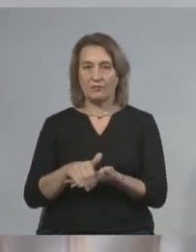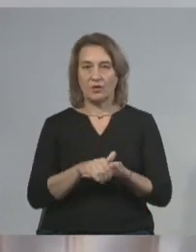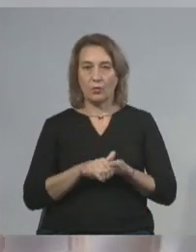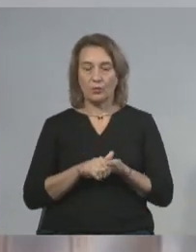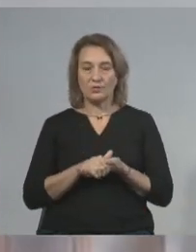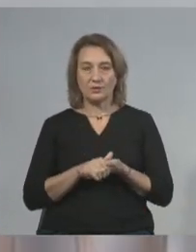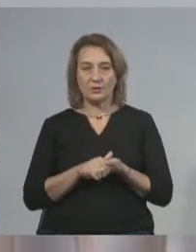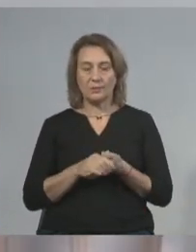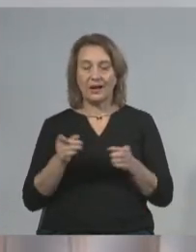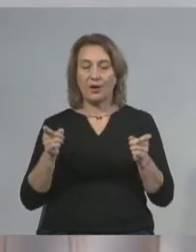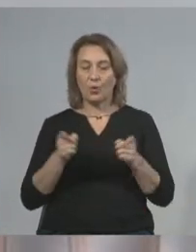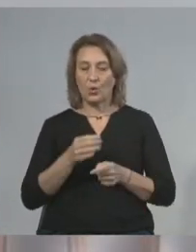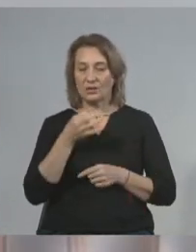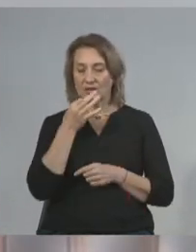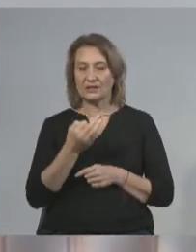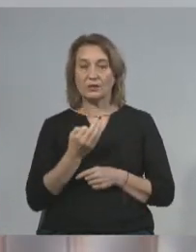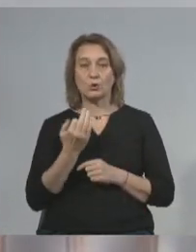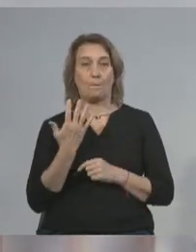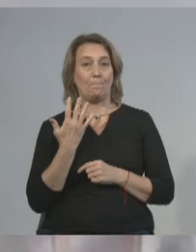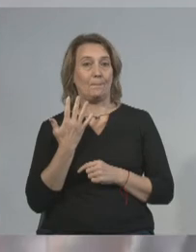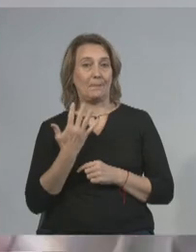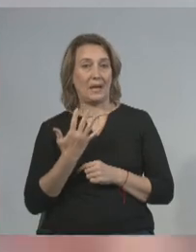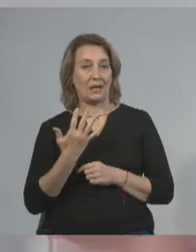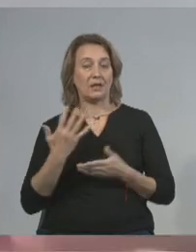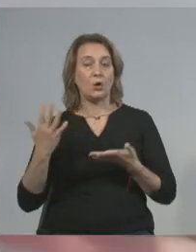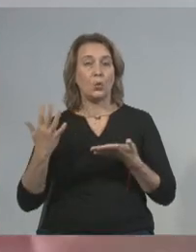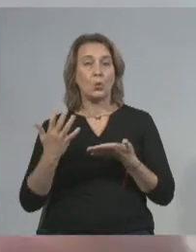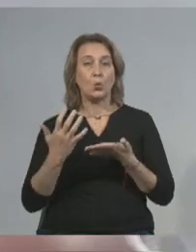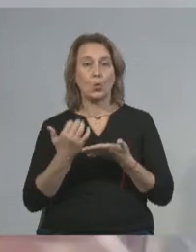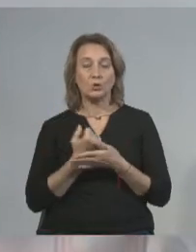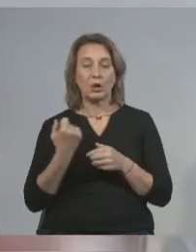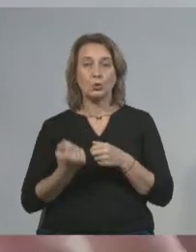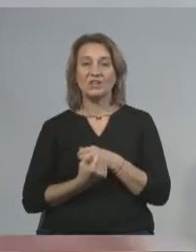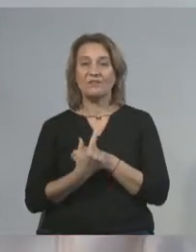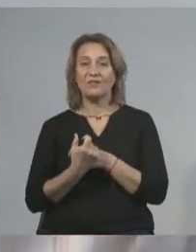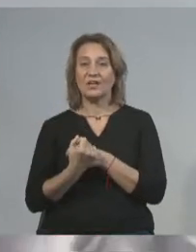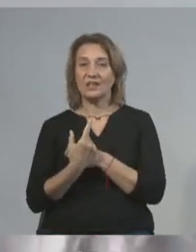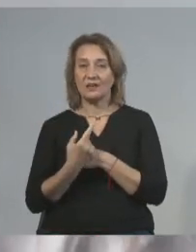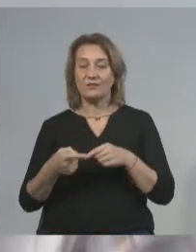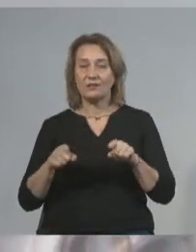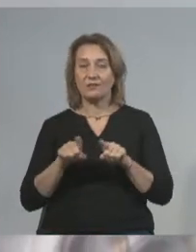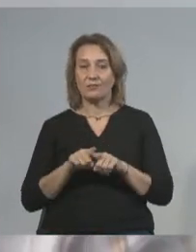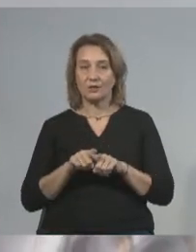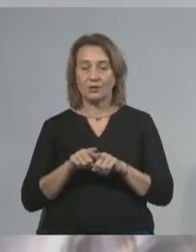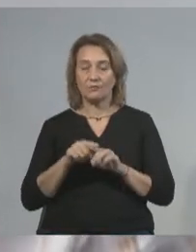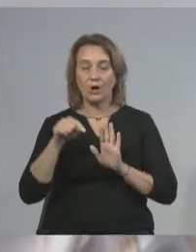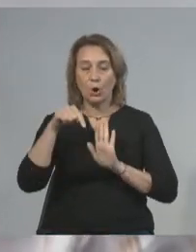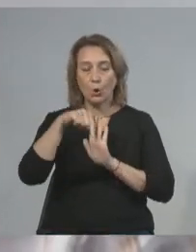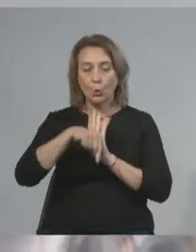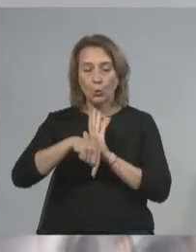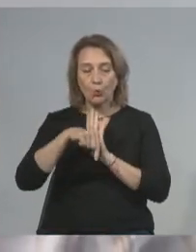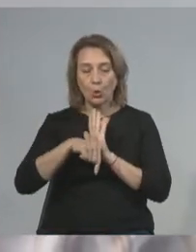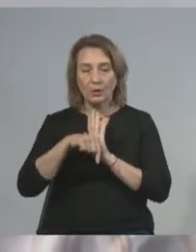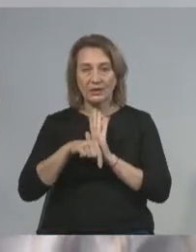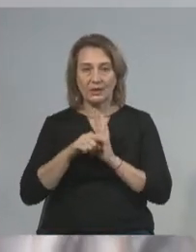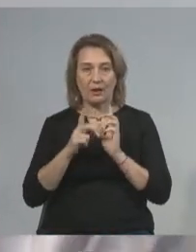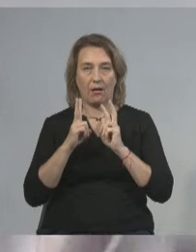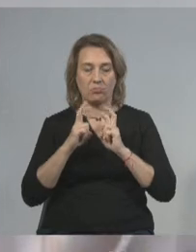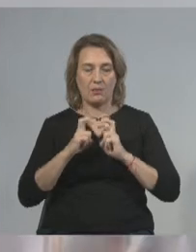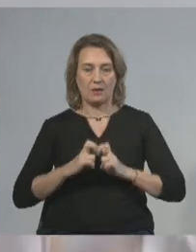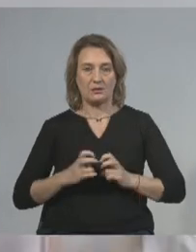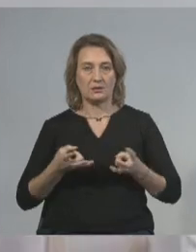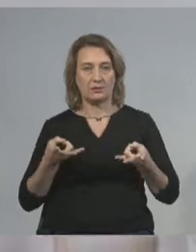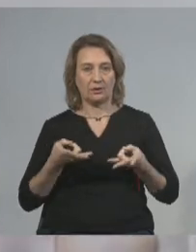some of them are used against our resilience i will tell you about five of them we have detected on the surface